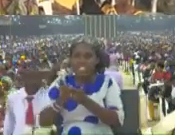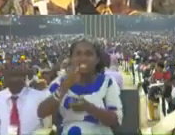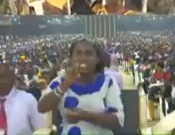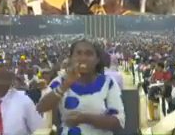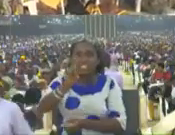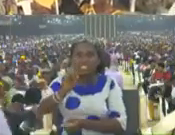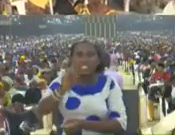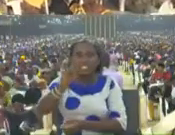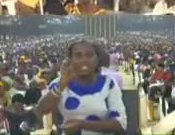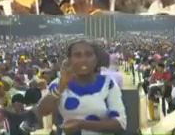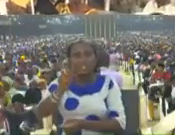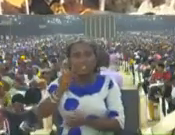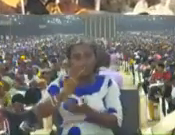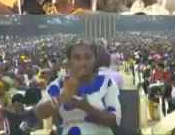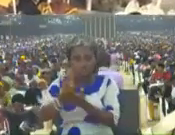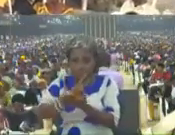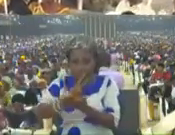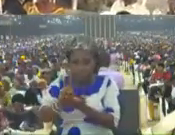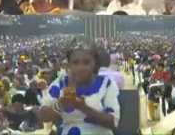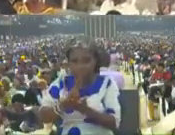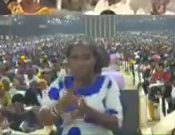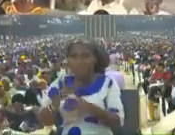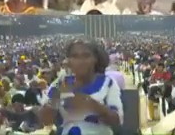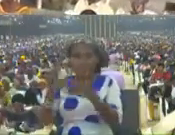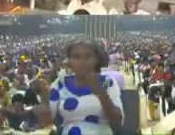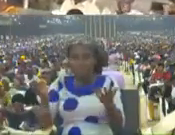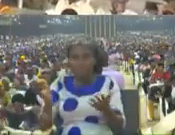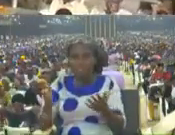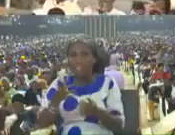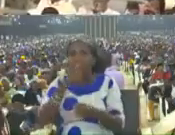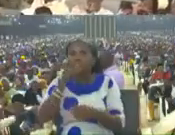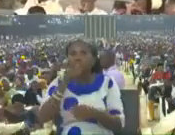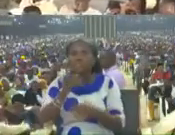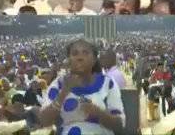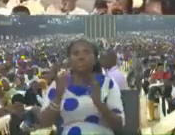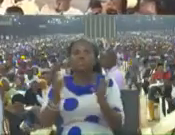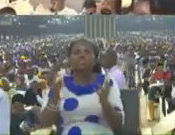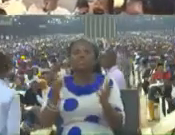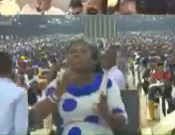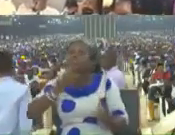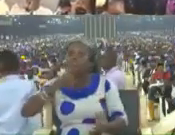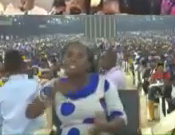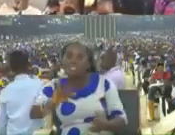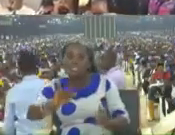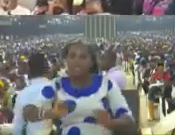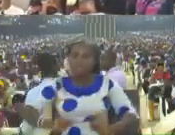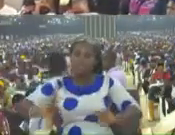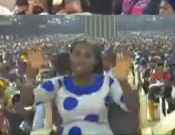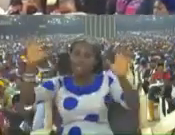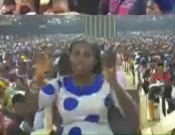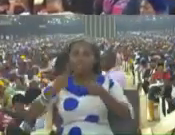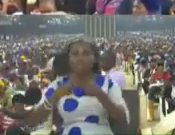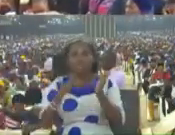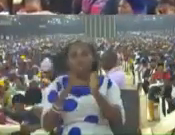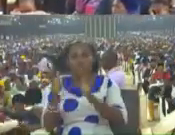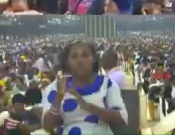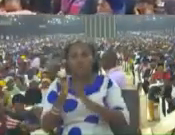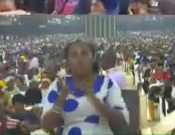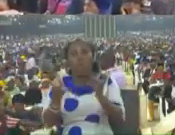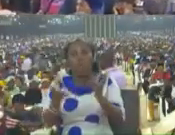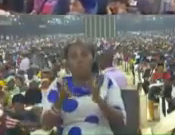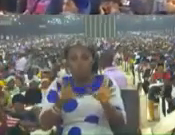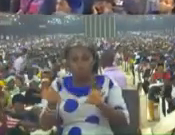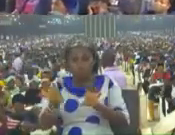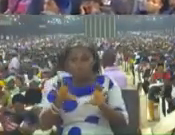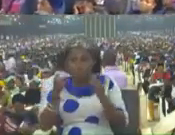globe, and you have not yet surrendered your life to Jesus, but you want to do so, hear